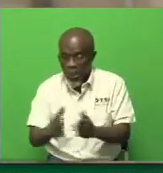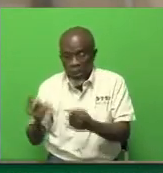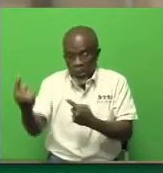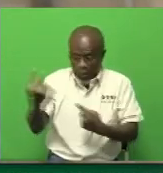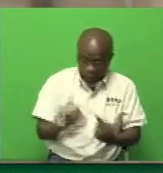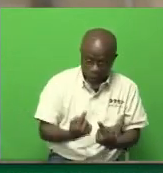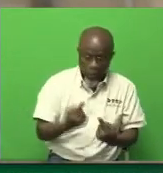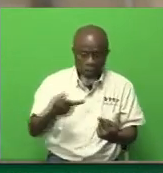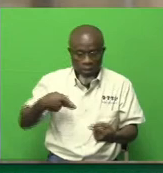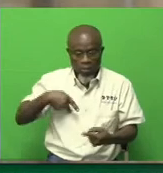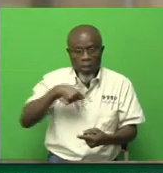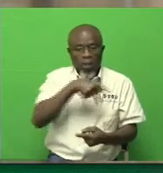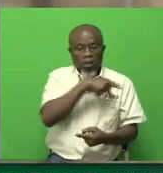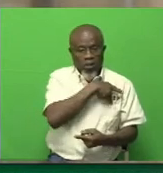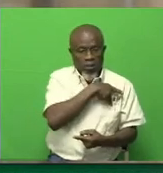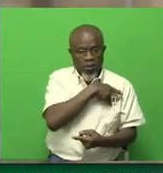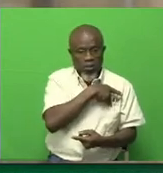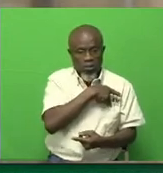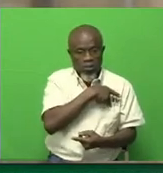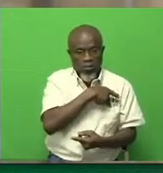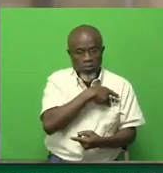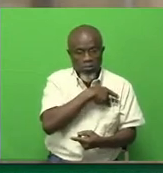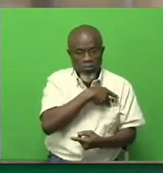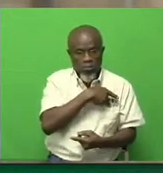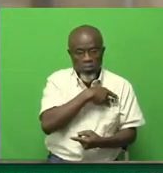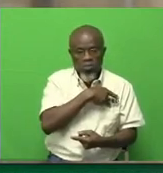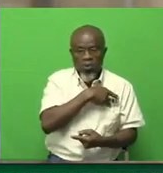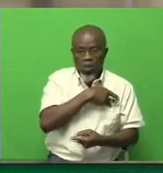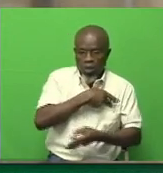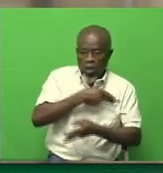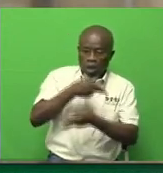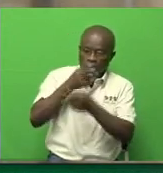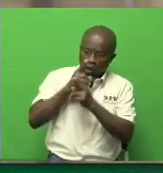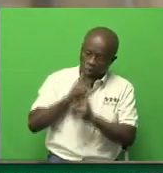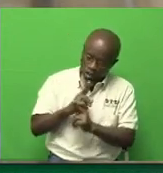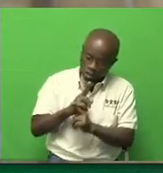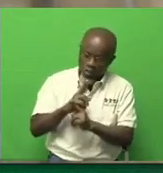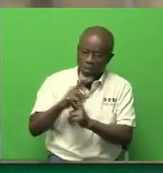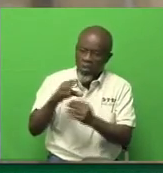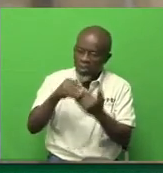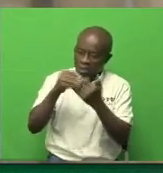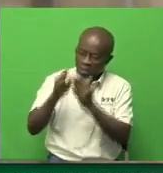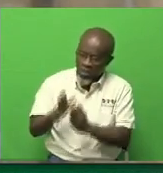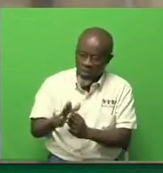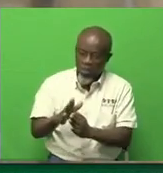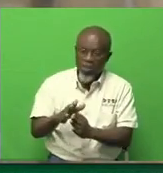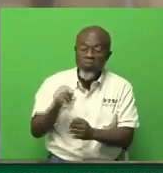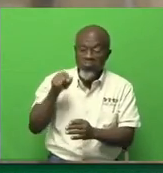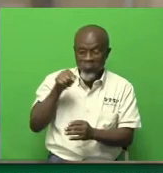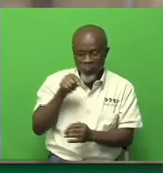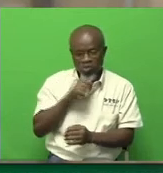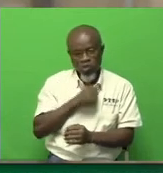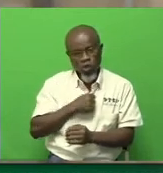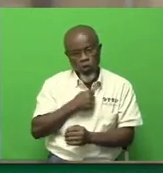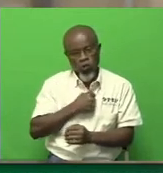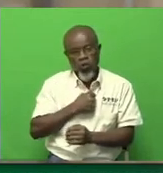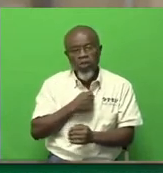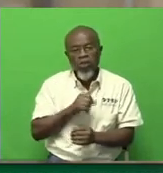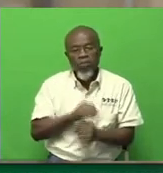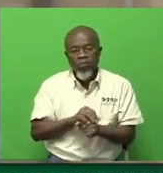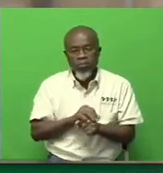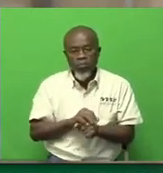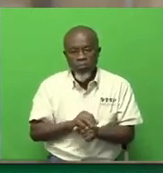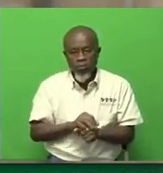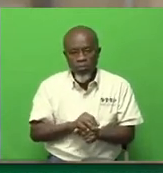the honorable leader I do apologize that the people of Trinidad and Tobago forget all about